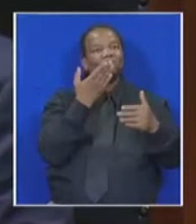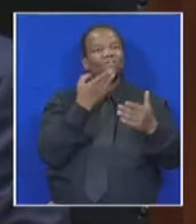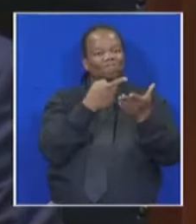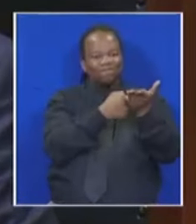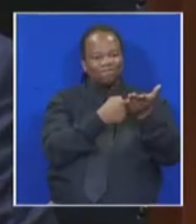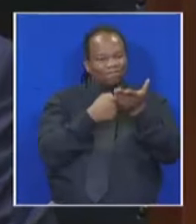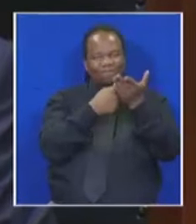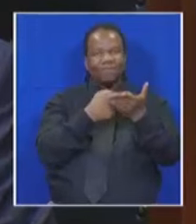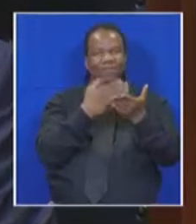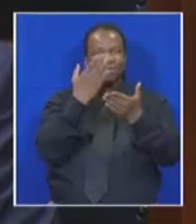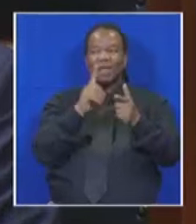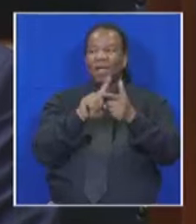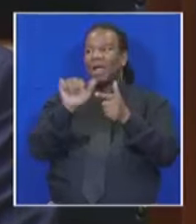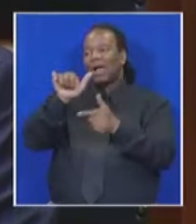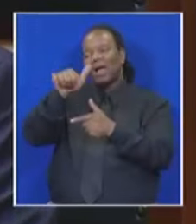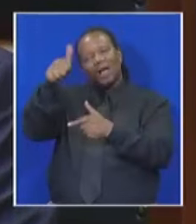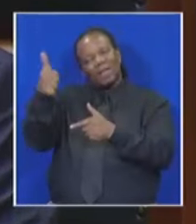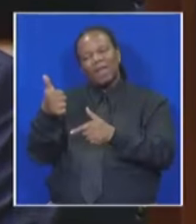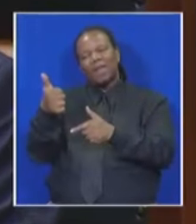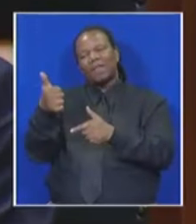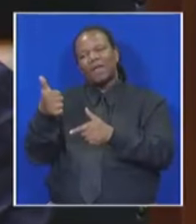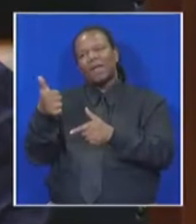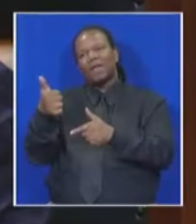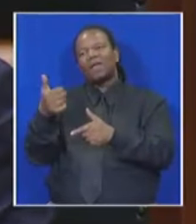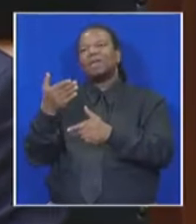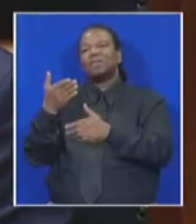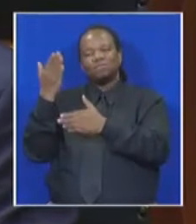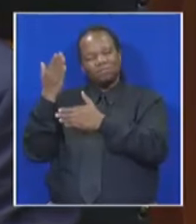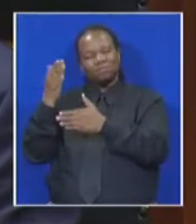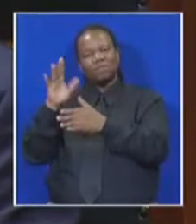I'll ask the other chief whip to speak and I'll conclude this matter.